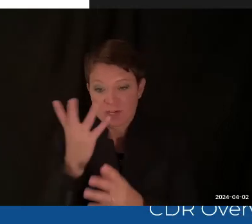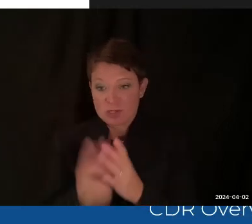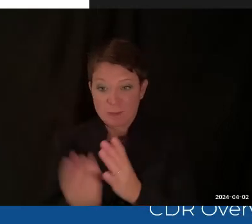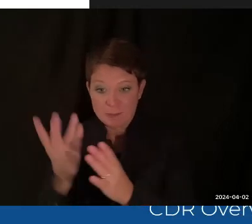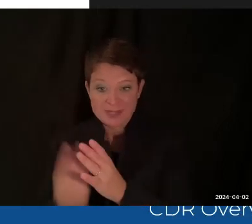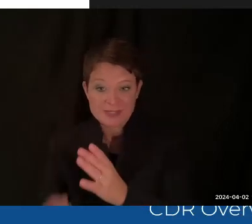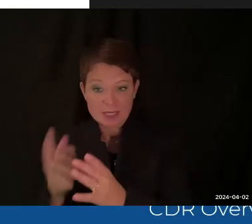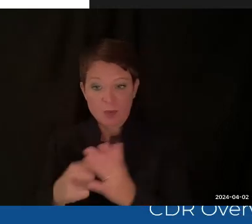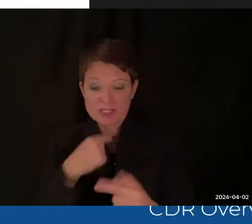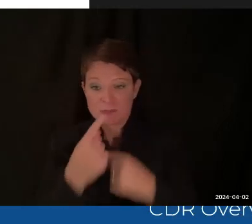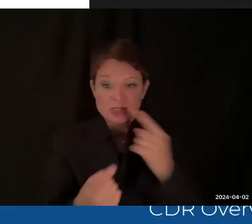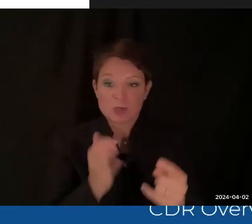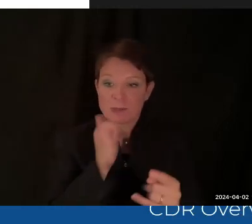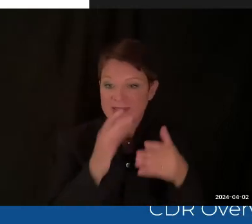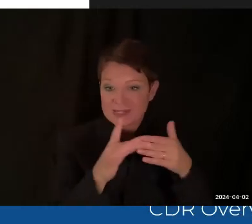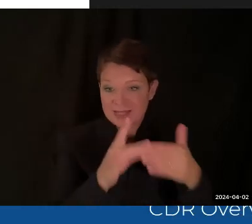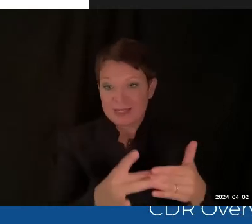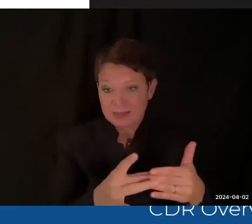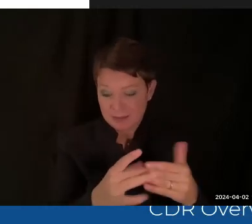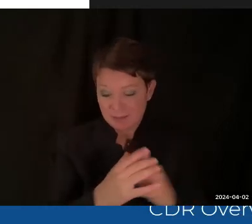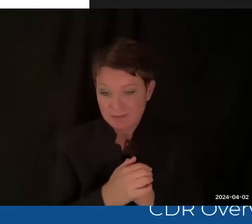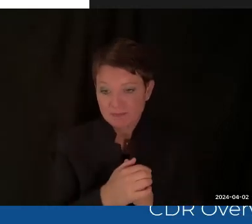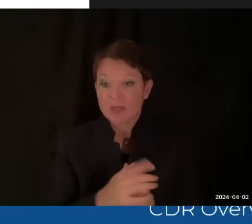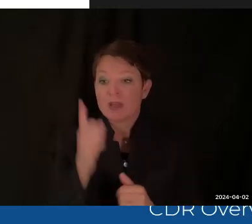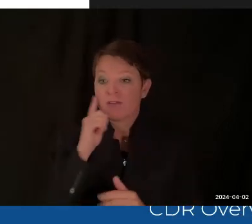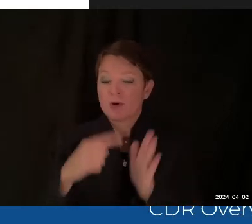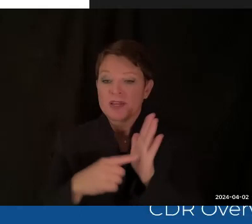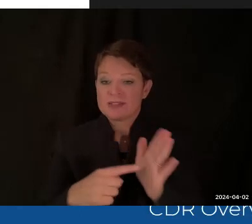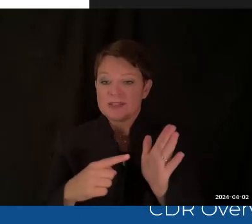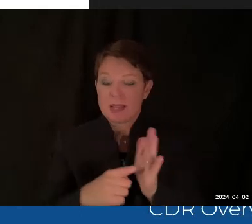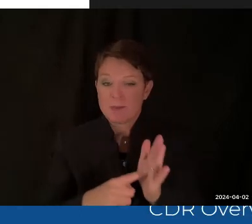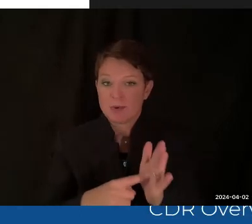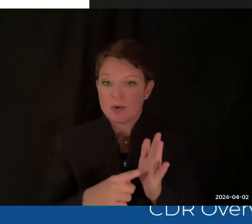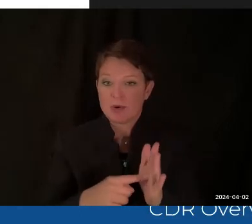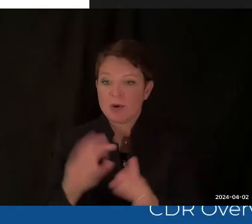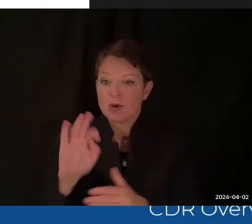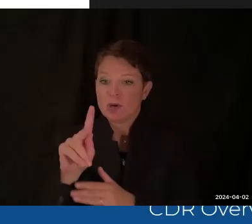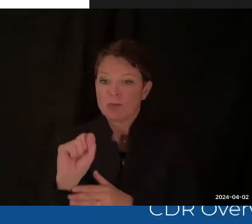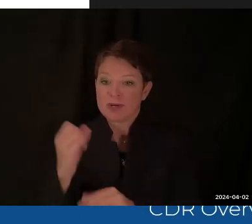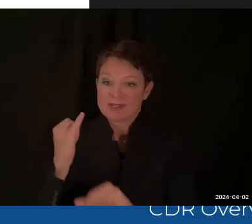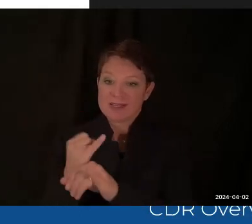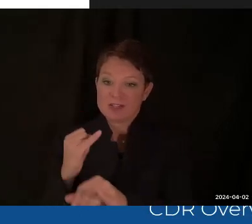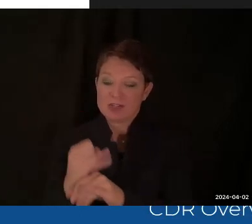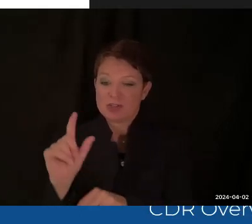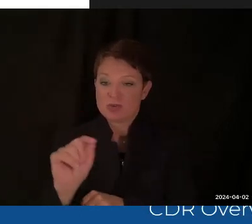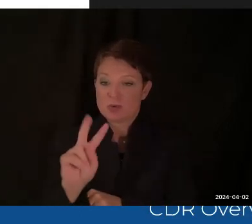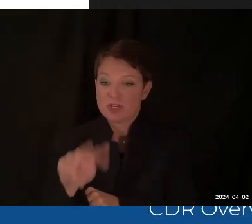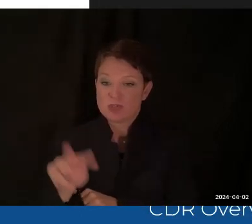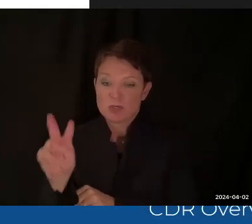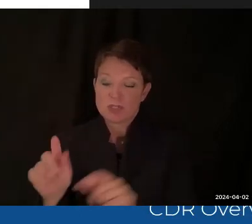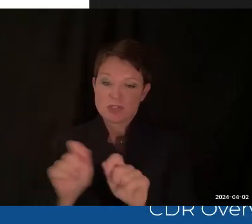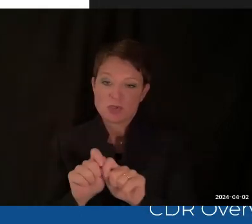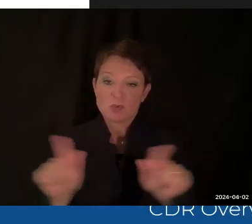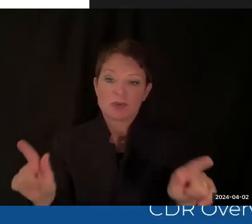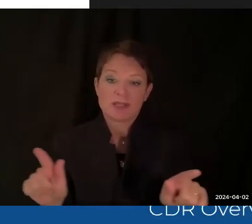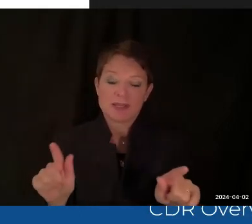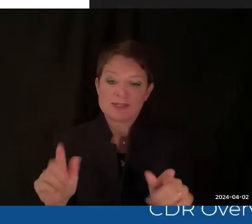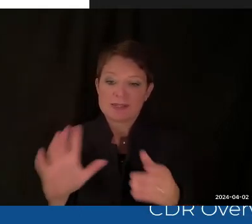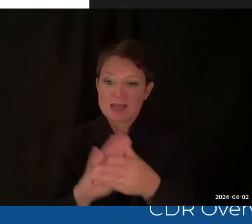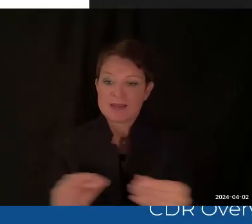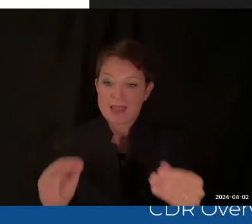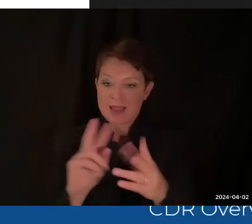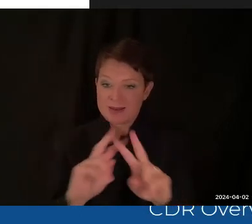been provided is misleading. For example, the Brookings Institute in 2022 released an